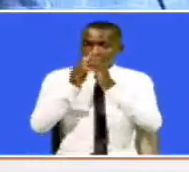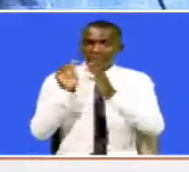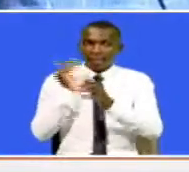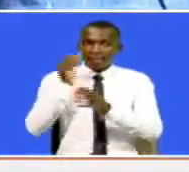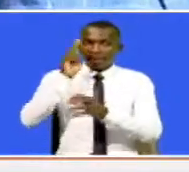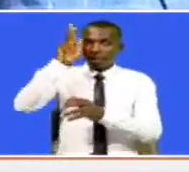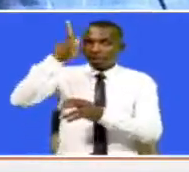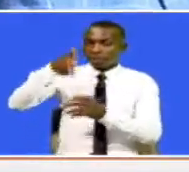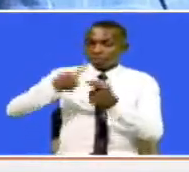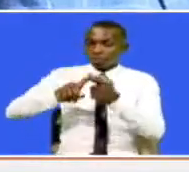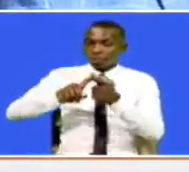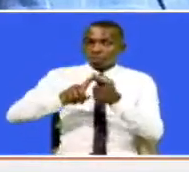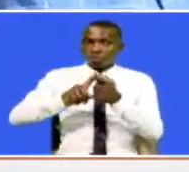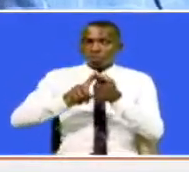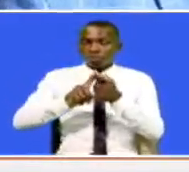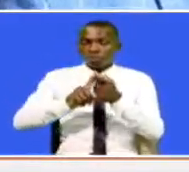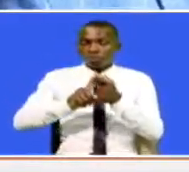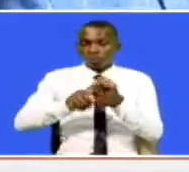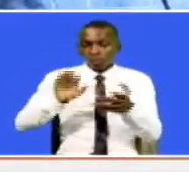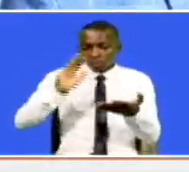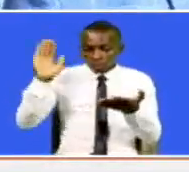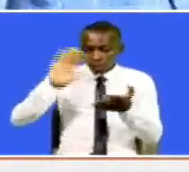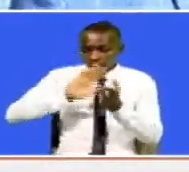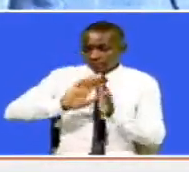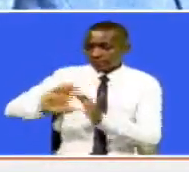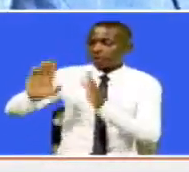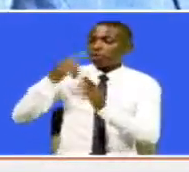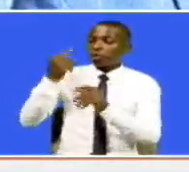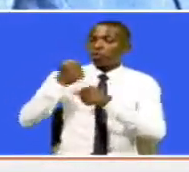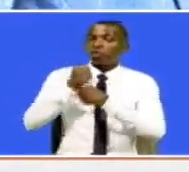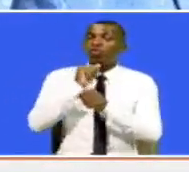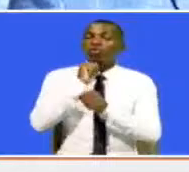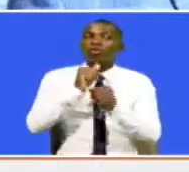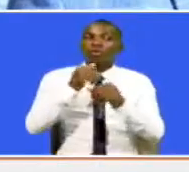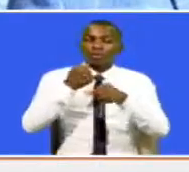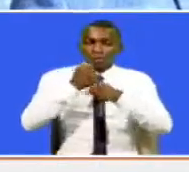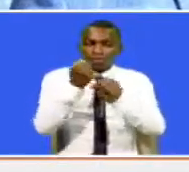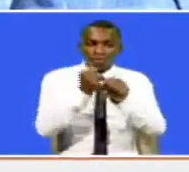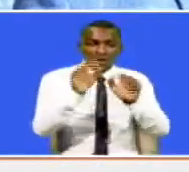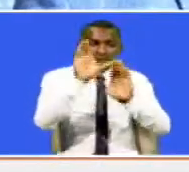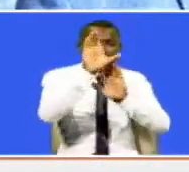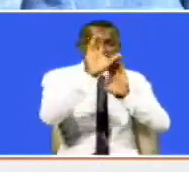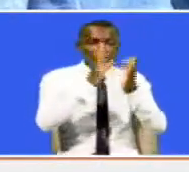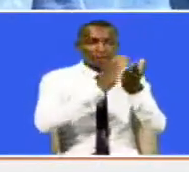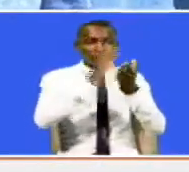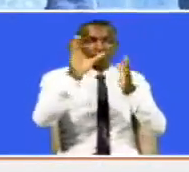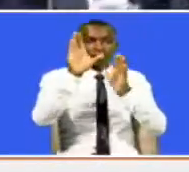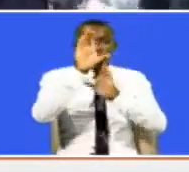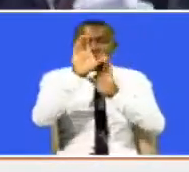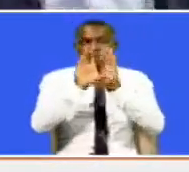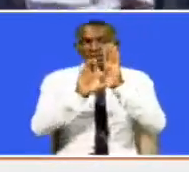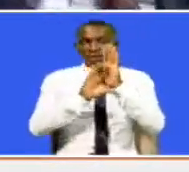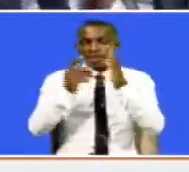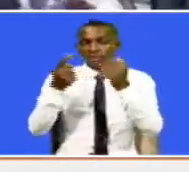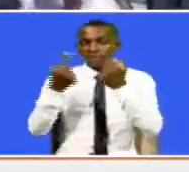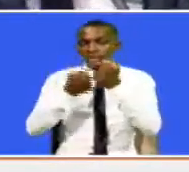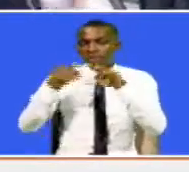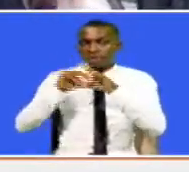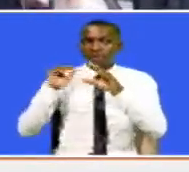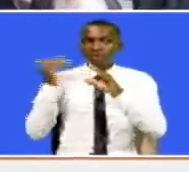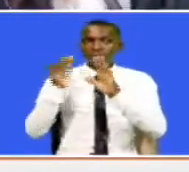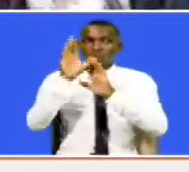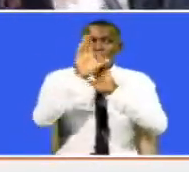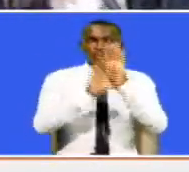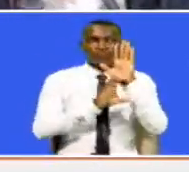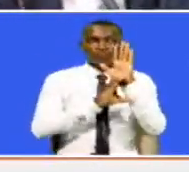to withhold approval of those who do not meet the chapter 6 threshold of our constitution. Katika kile